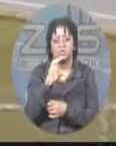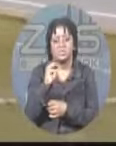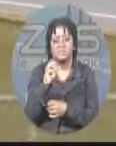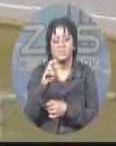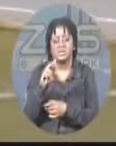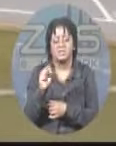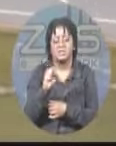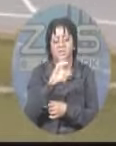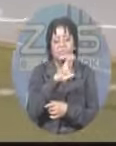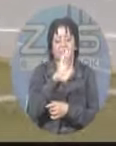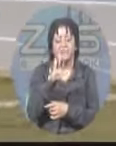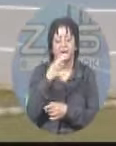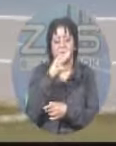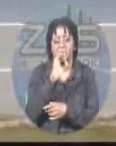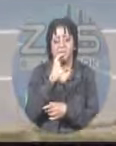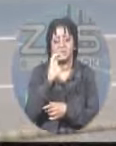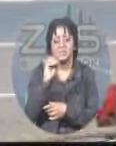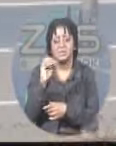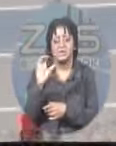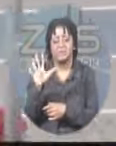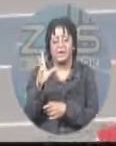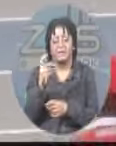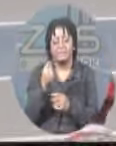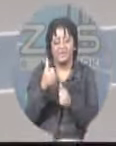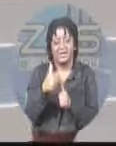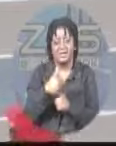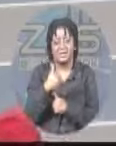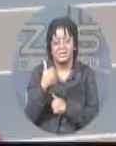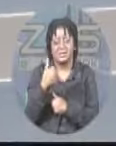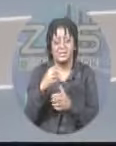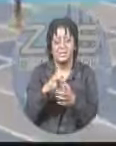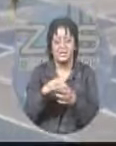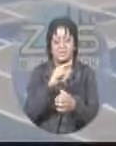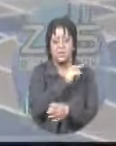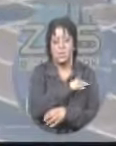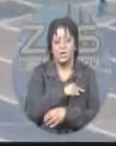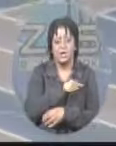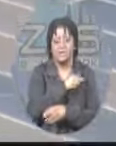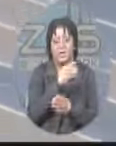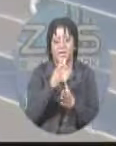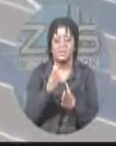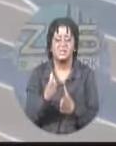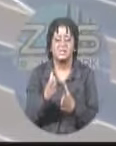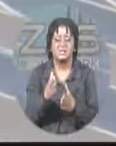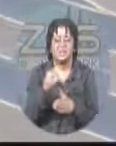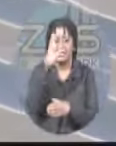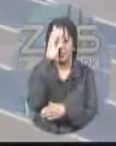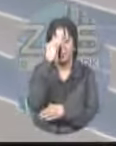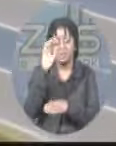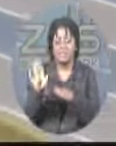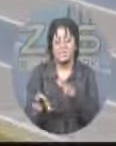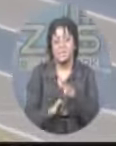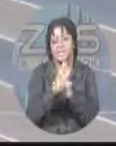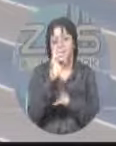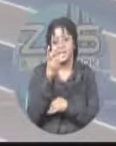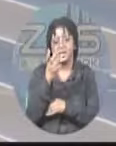time of 55.05, the fastest of the qualifiers. Boys under